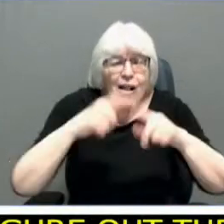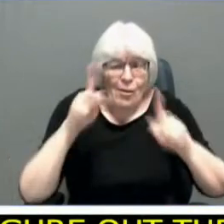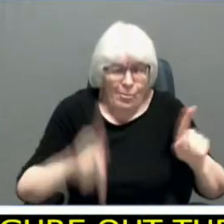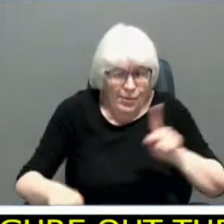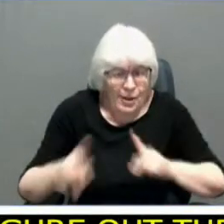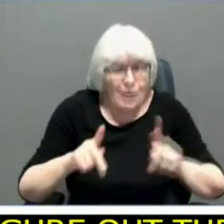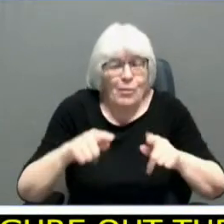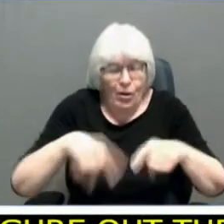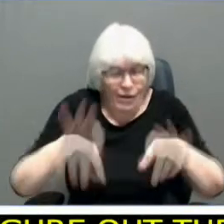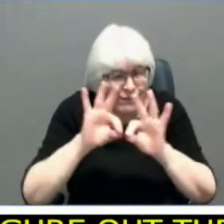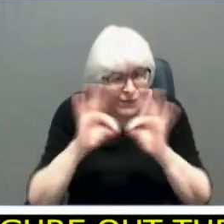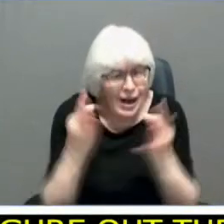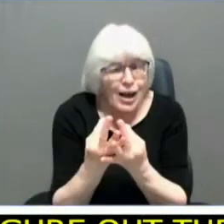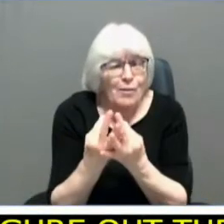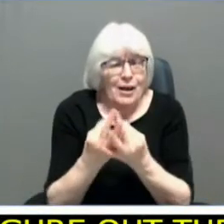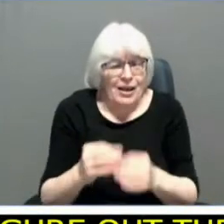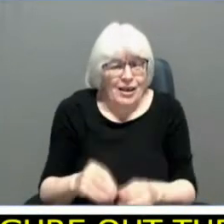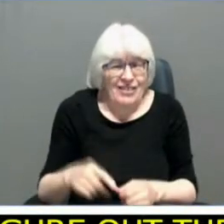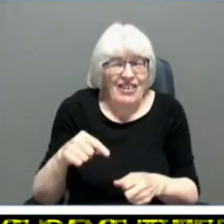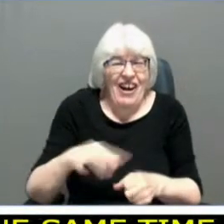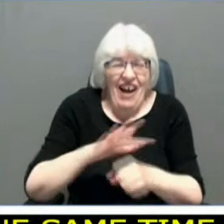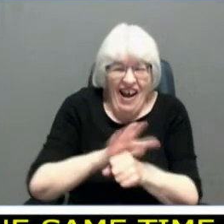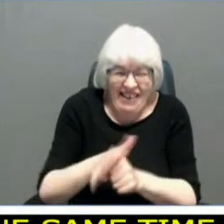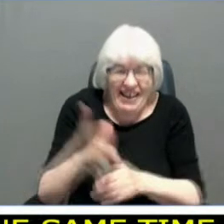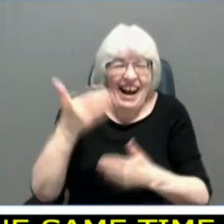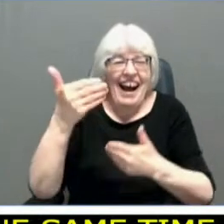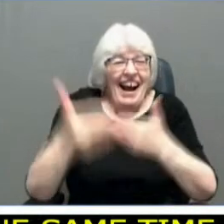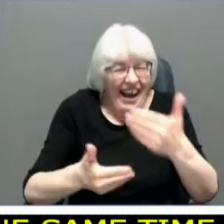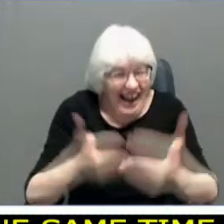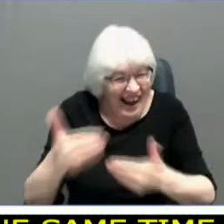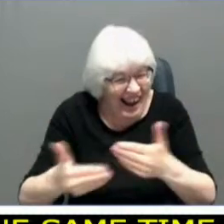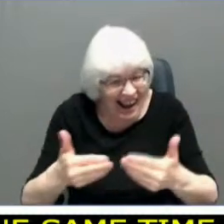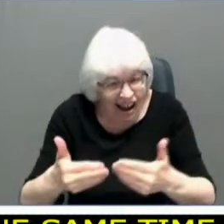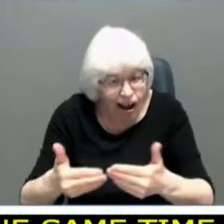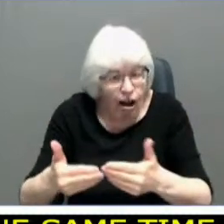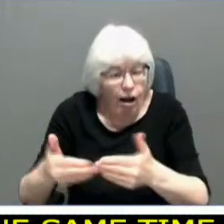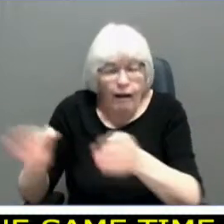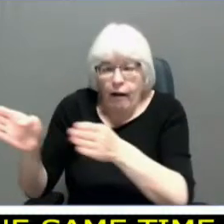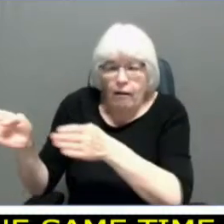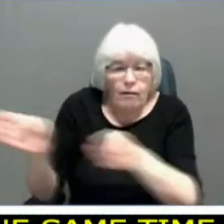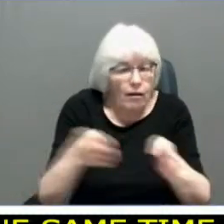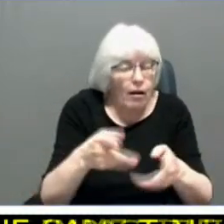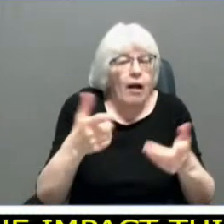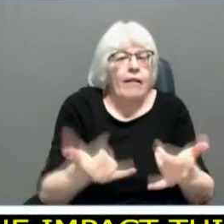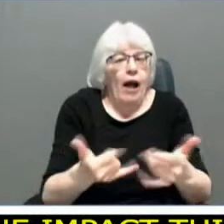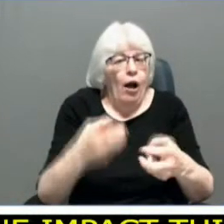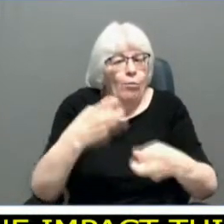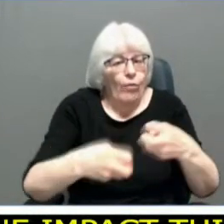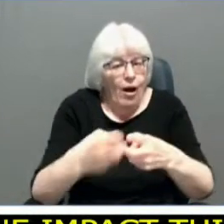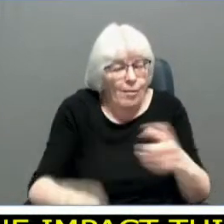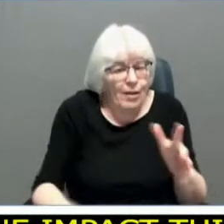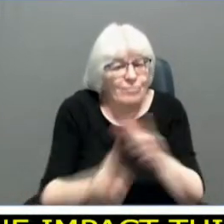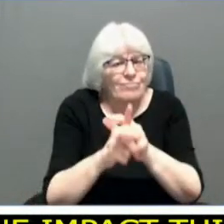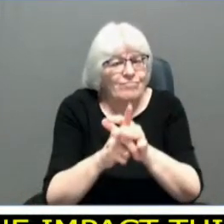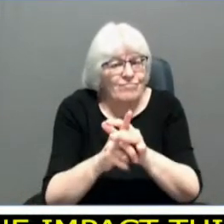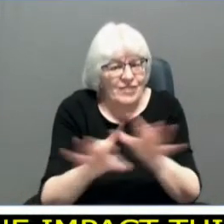one crisis into another is not fun. It's not fun for us, but we want to be there to support people through this tough time.